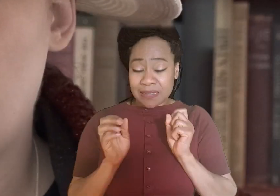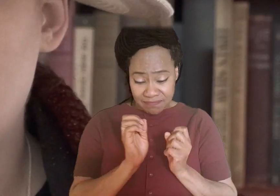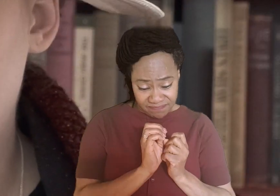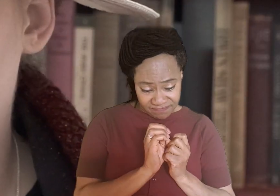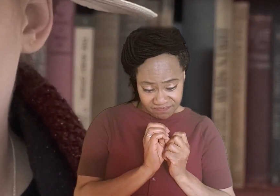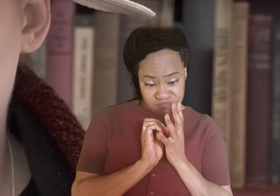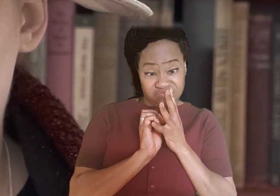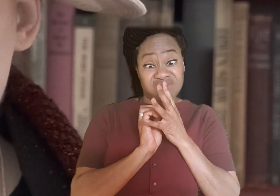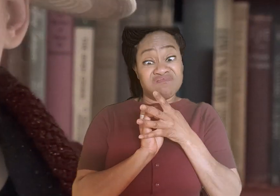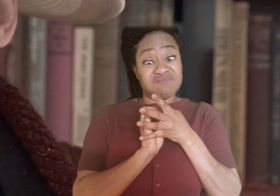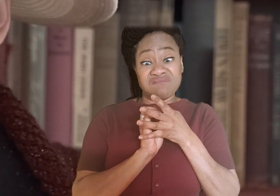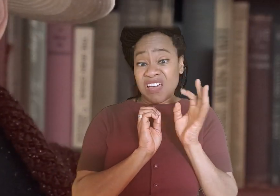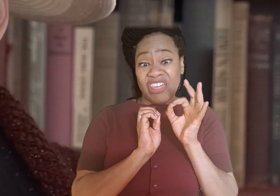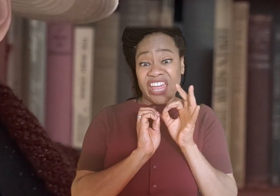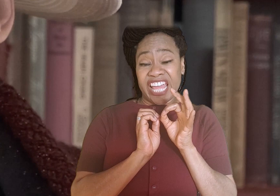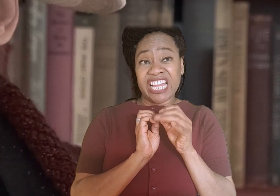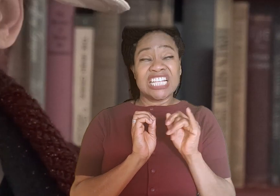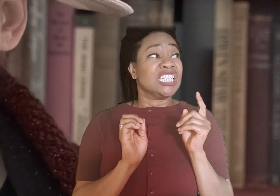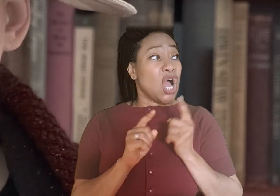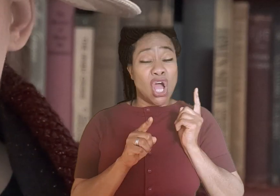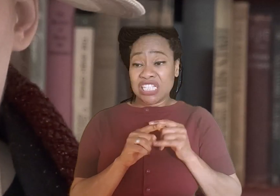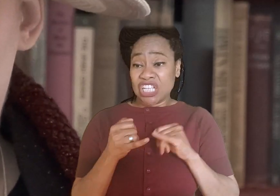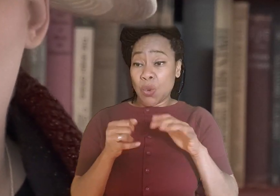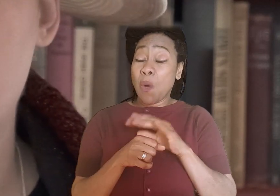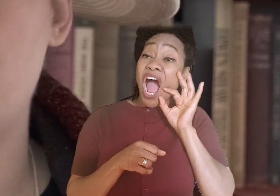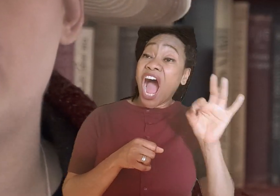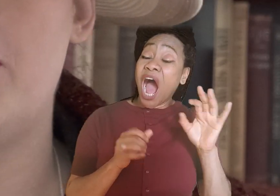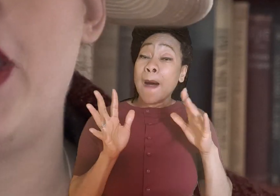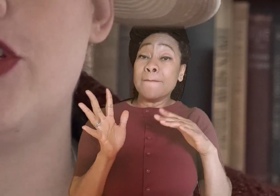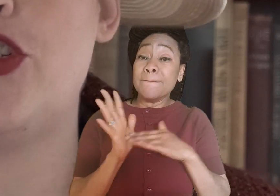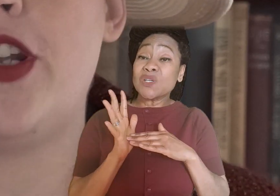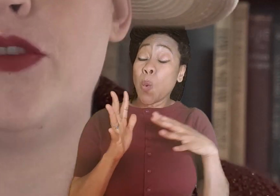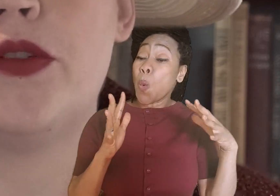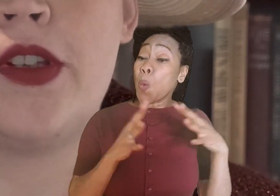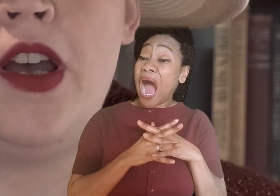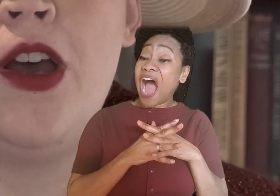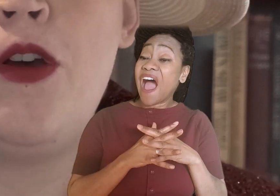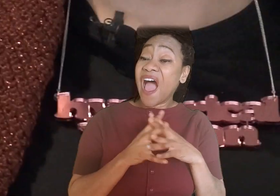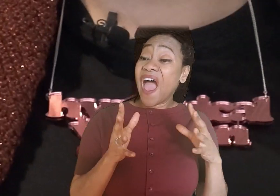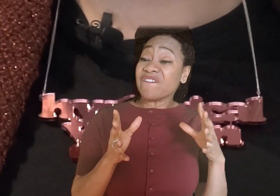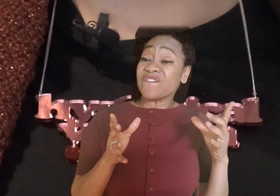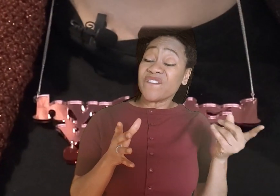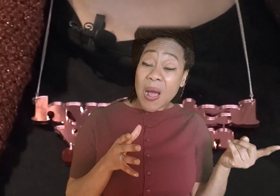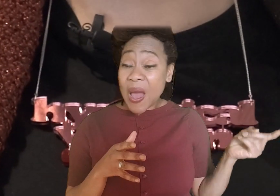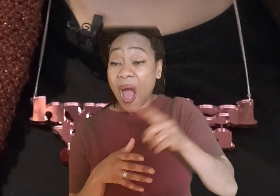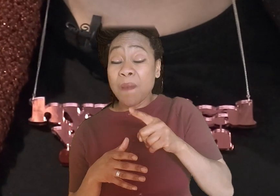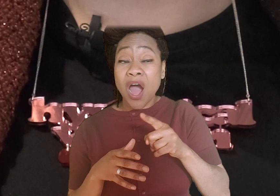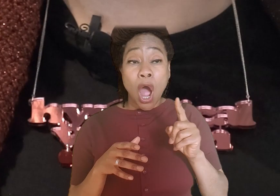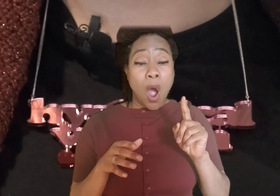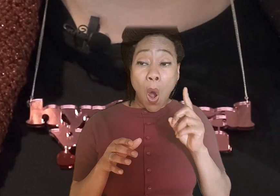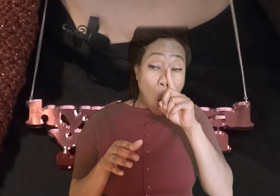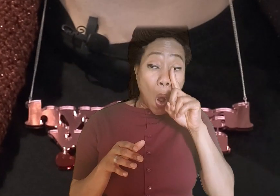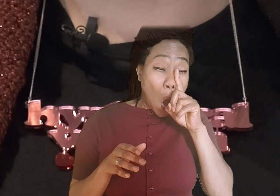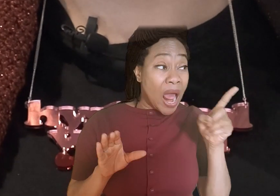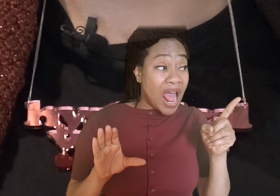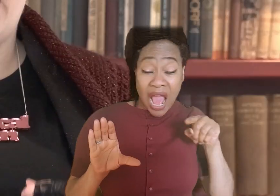of the urgency of the situation, we asked a midwife to come and apply ointment to the patient's genitals, rubbing them inside